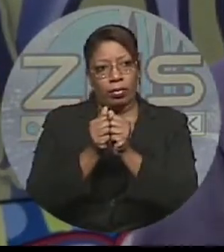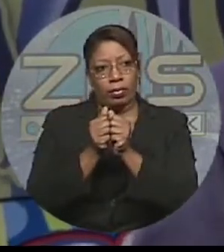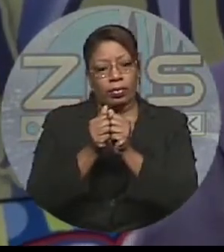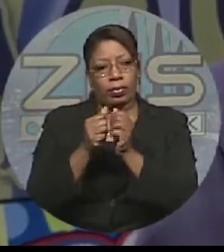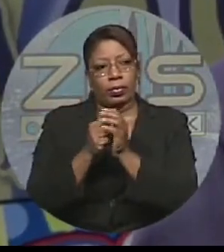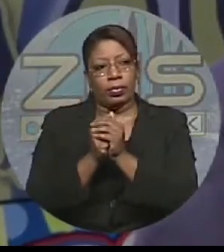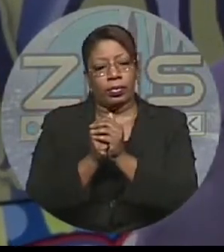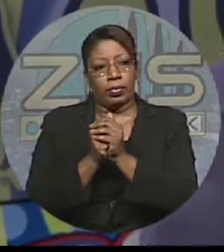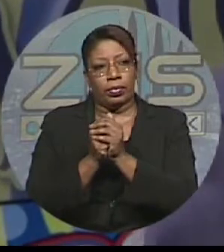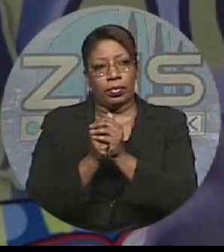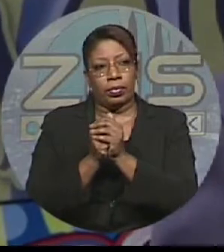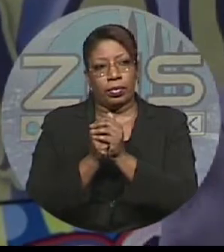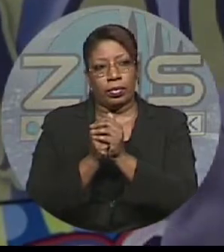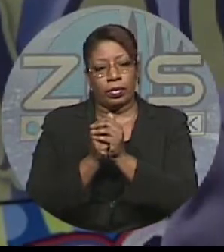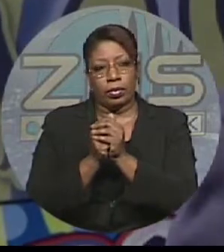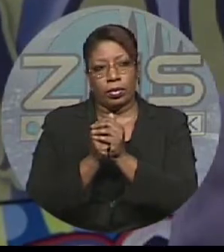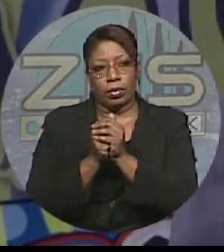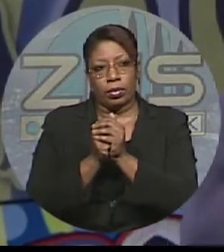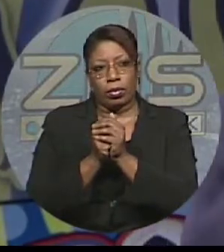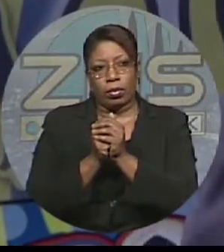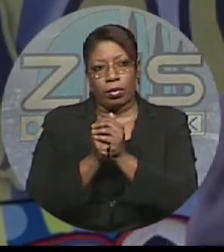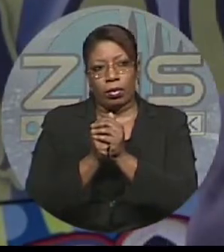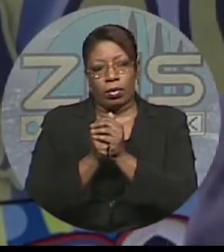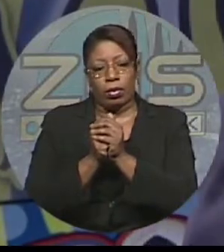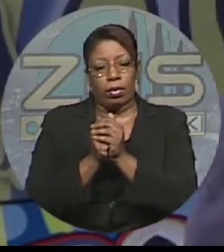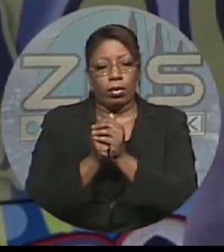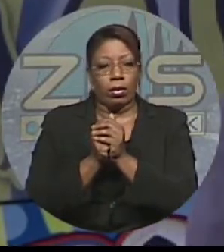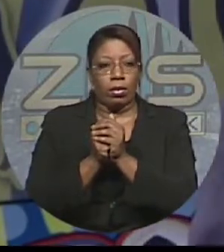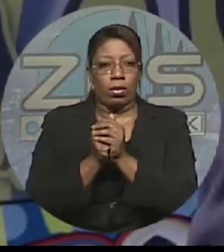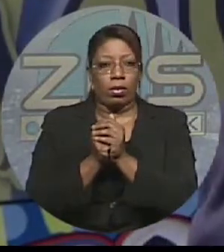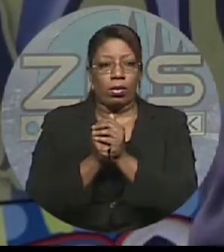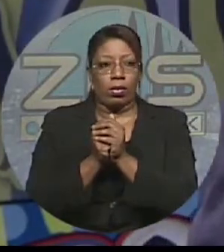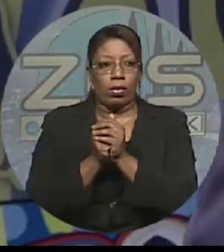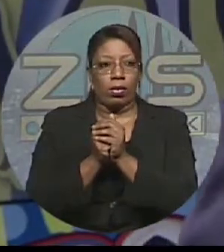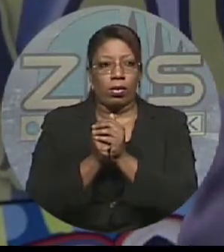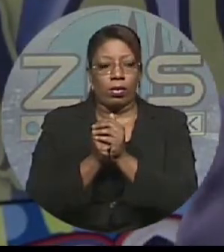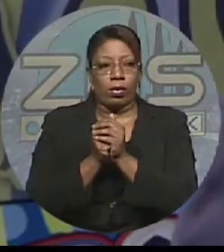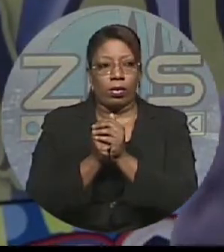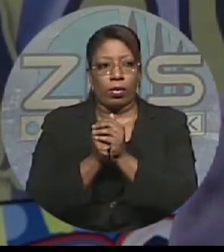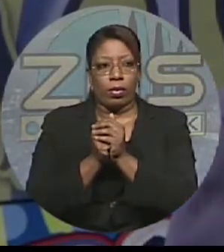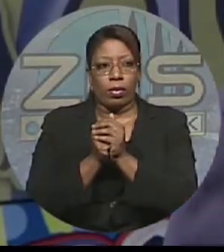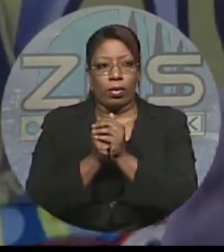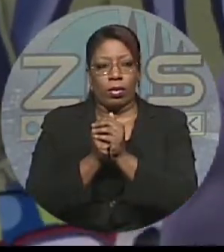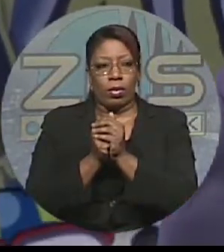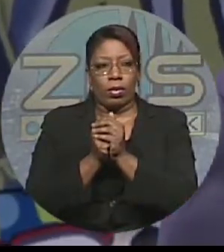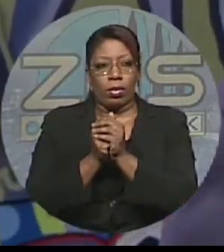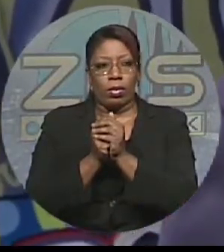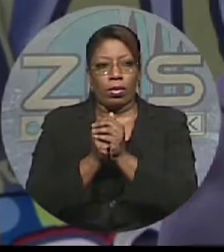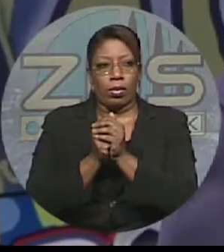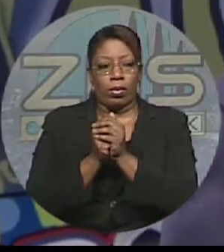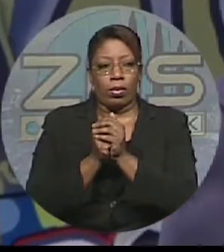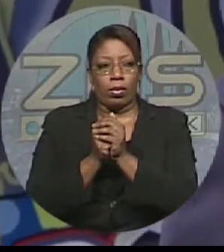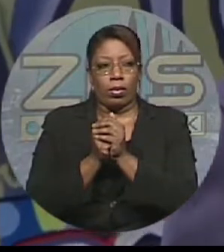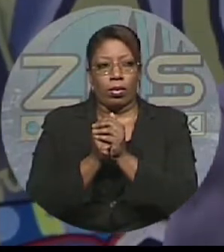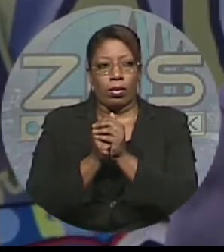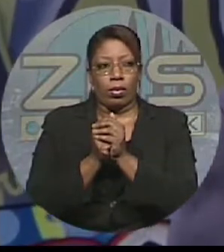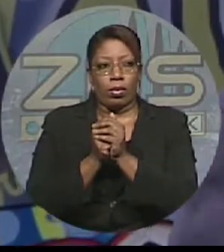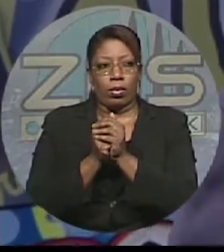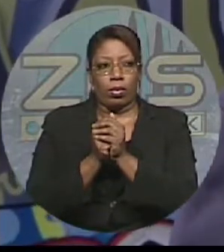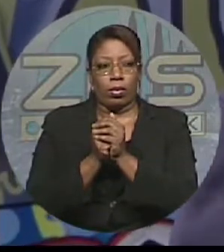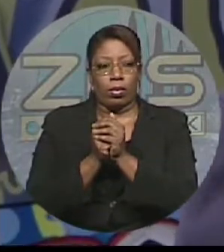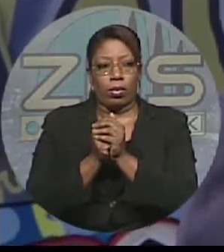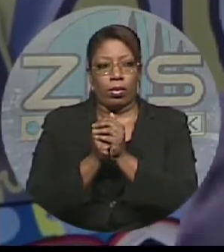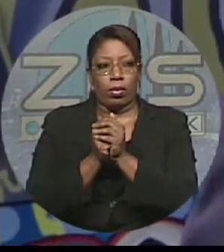the grandstand is paid for, it comes and assembled. Like I said, if we get the substructure in quickly and the grandstand is ready,